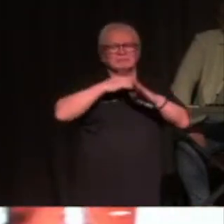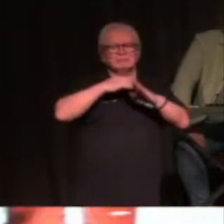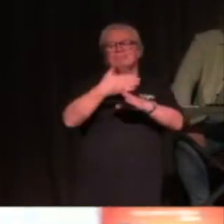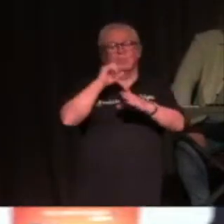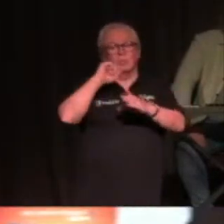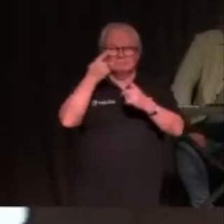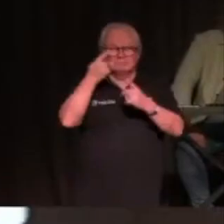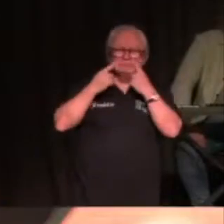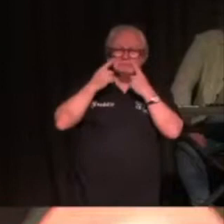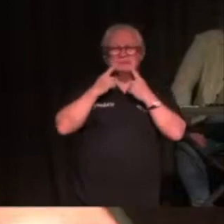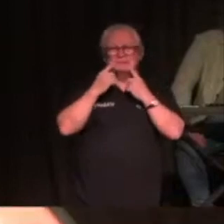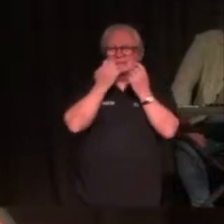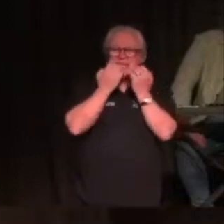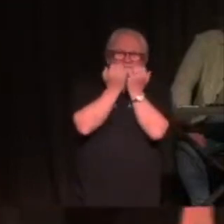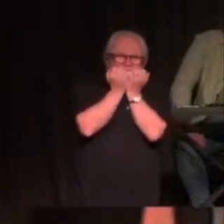teeth.